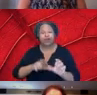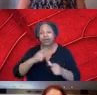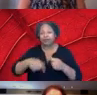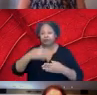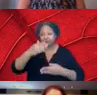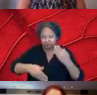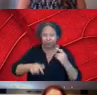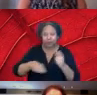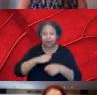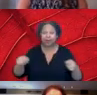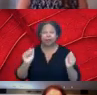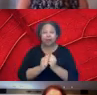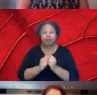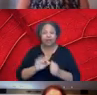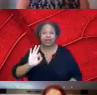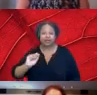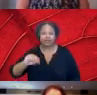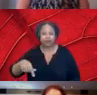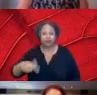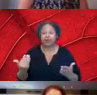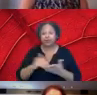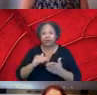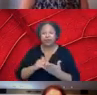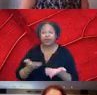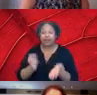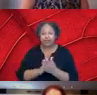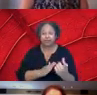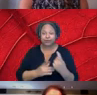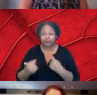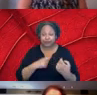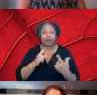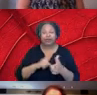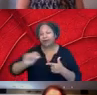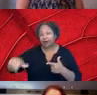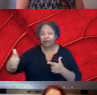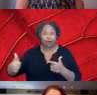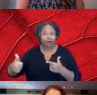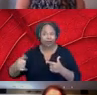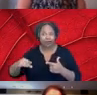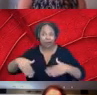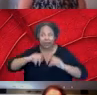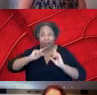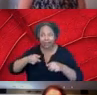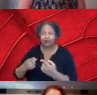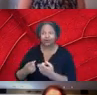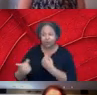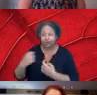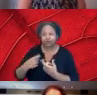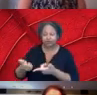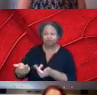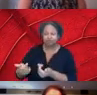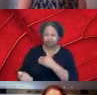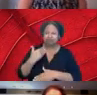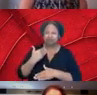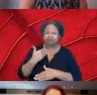asked questions, and then there'll be times for questions at the end that we may have not answered. If you like, you can submit your questions throughout the